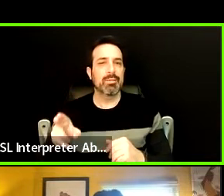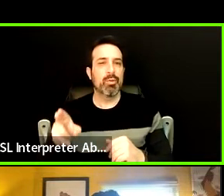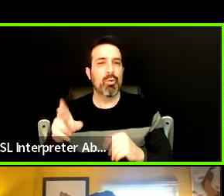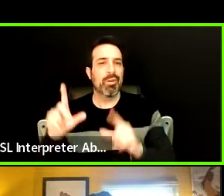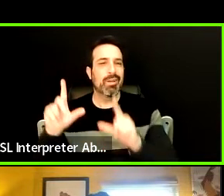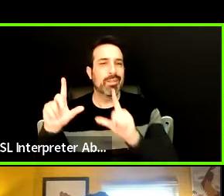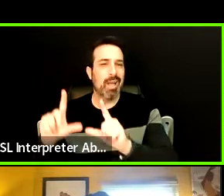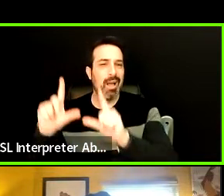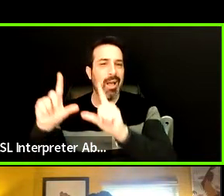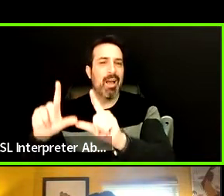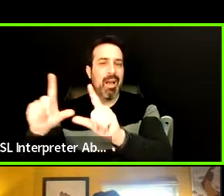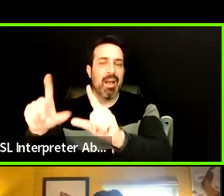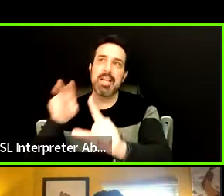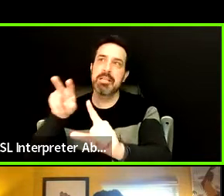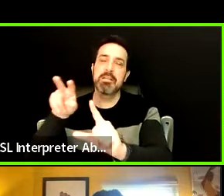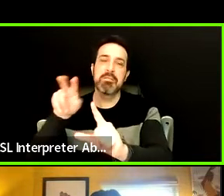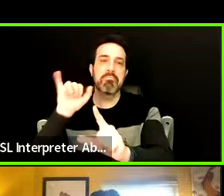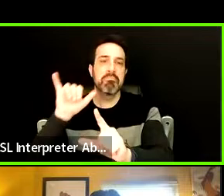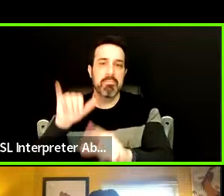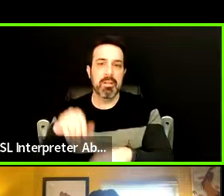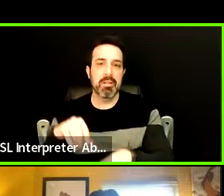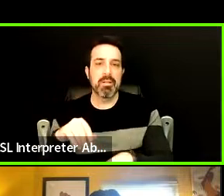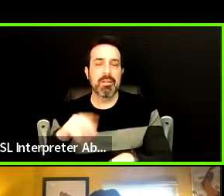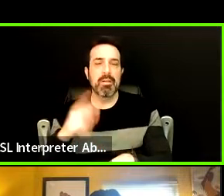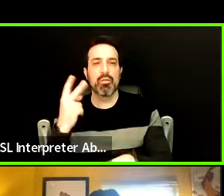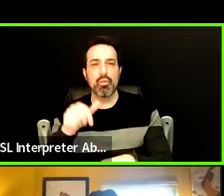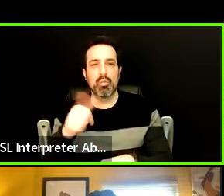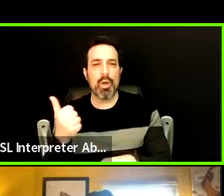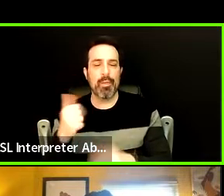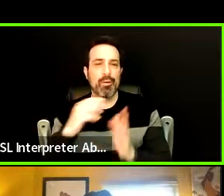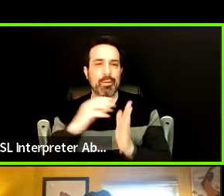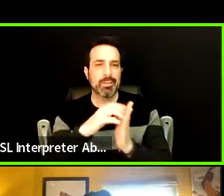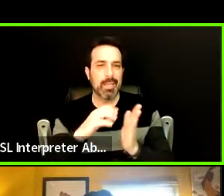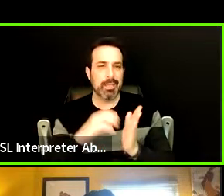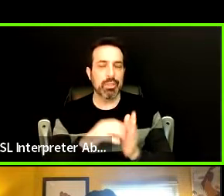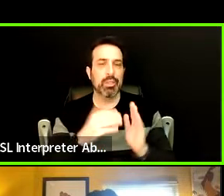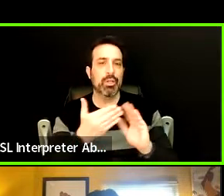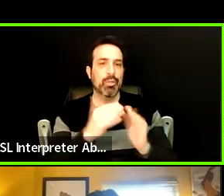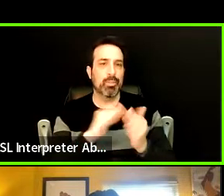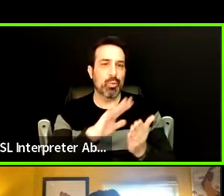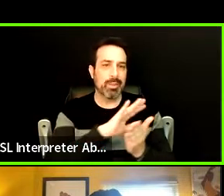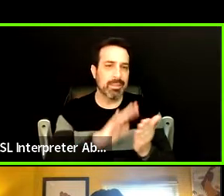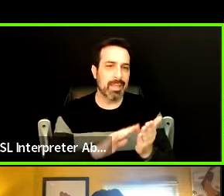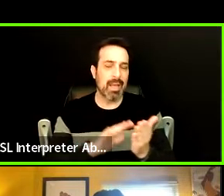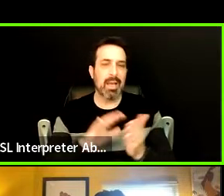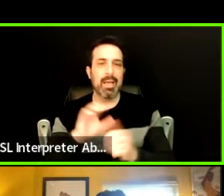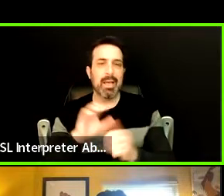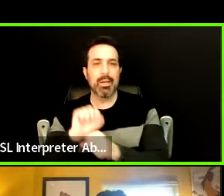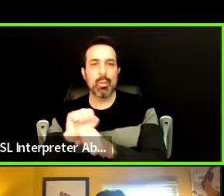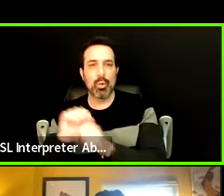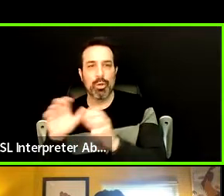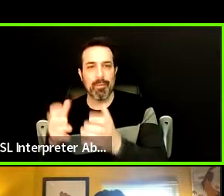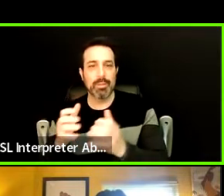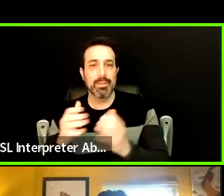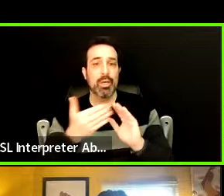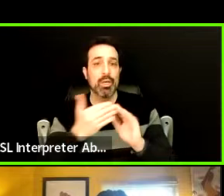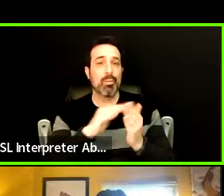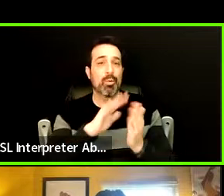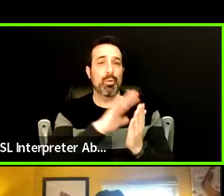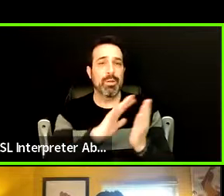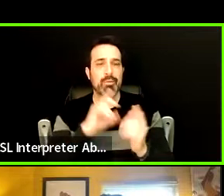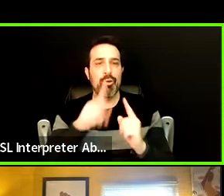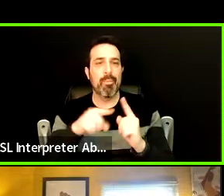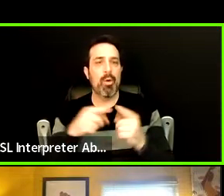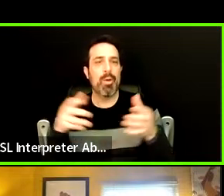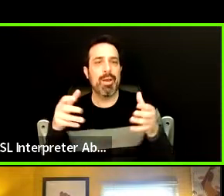mentioned earlier. And then only two other sections we got into, which was community design and workforce. Community design, we talked about